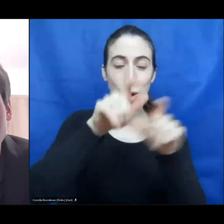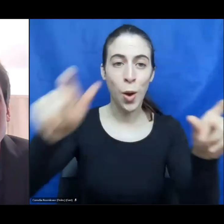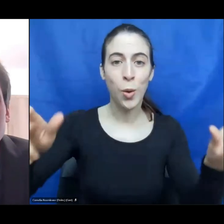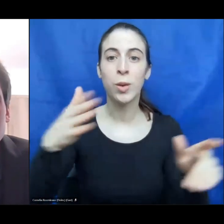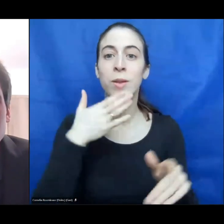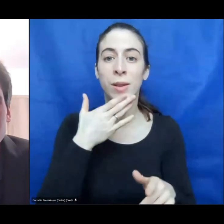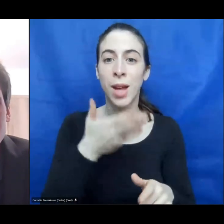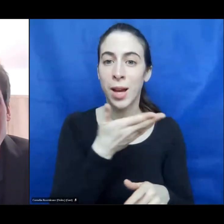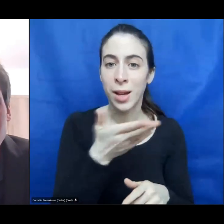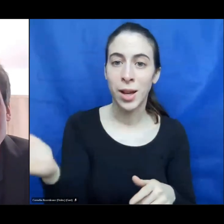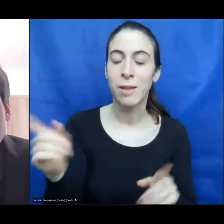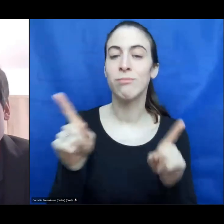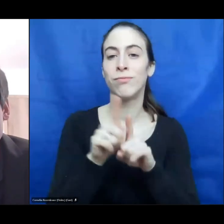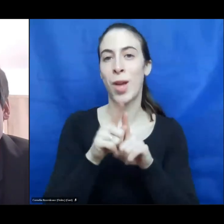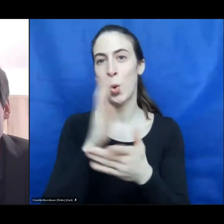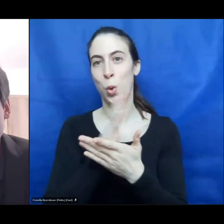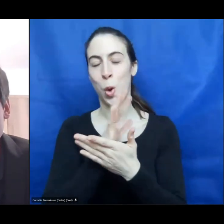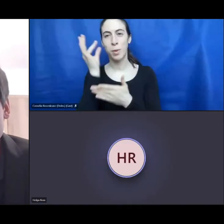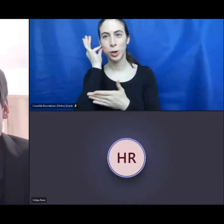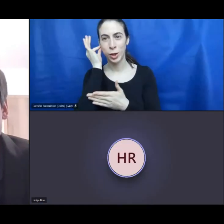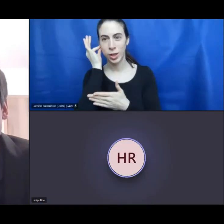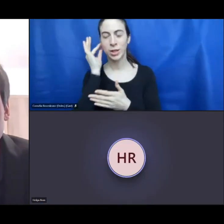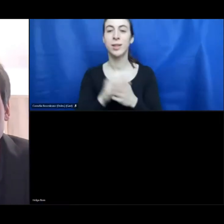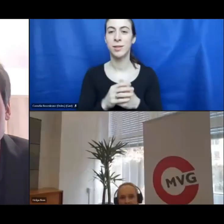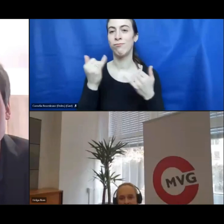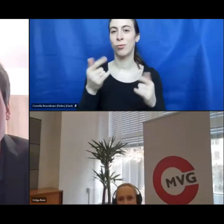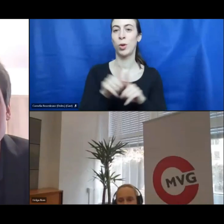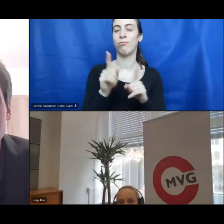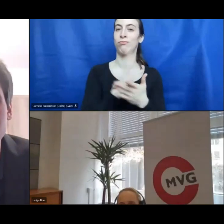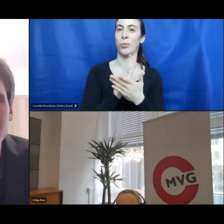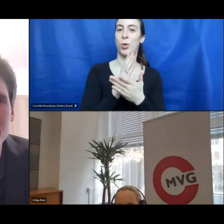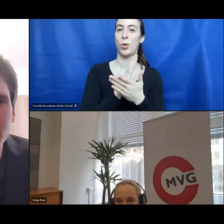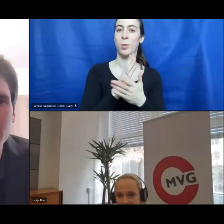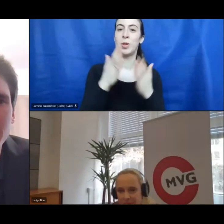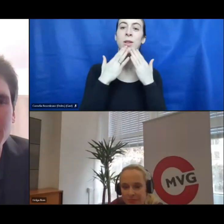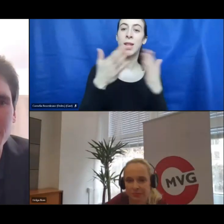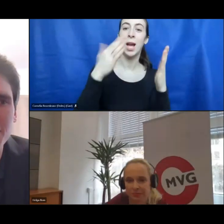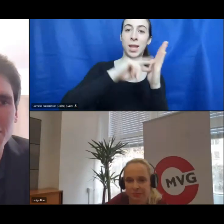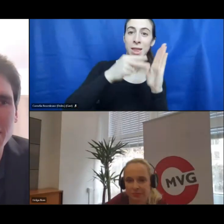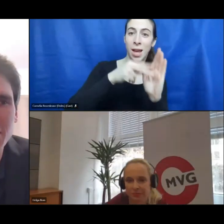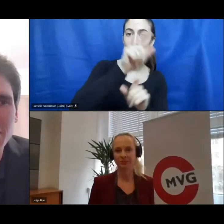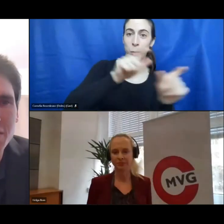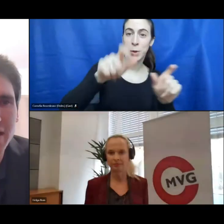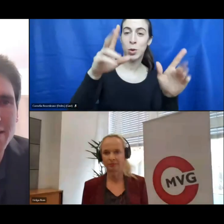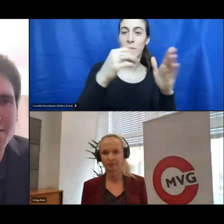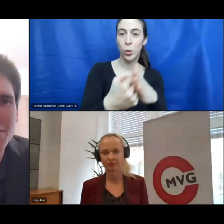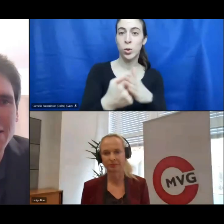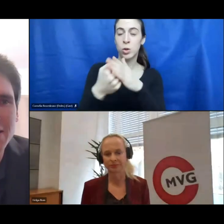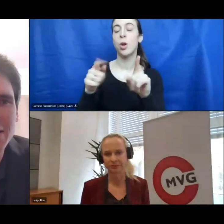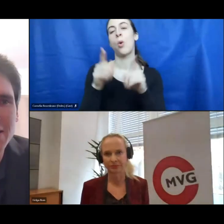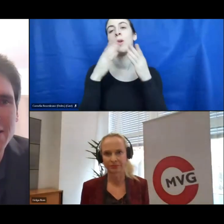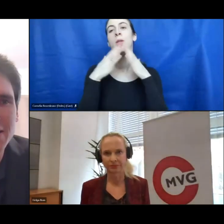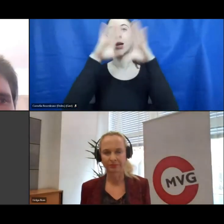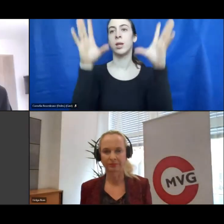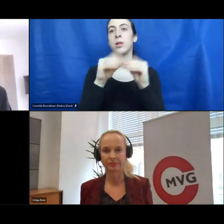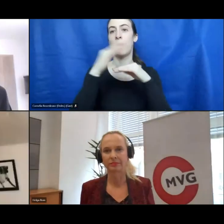much again to Cornelia Rosenkranz who integrated it. Thank you to the technology and also to Zero Project, to